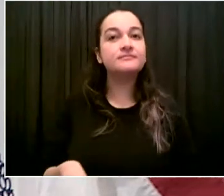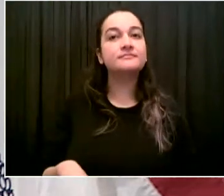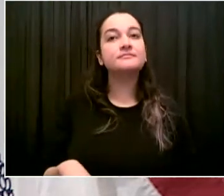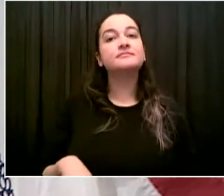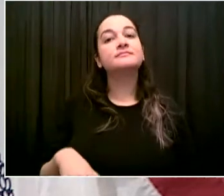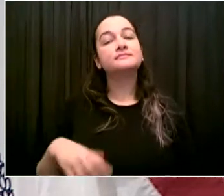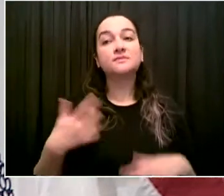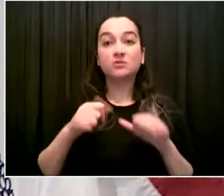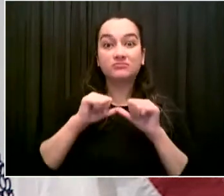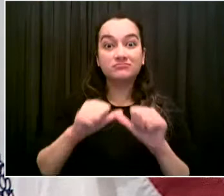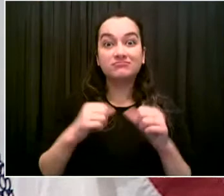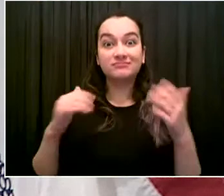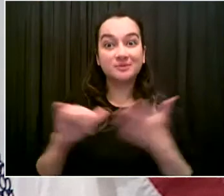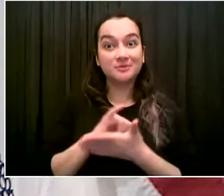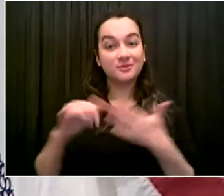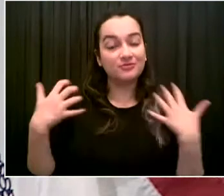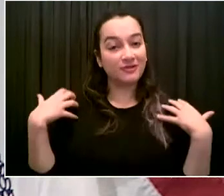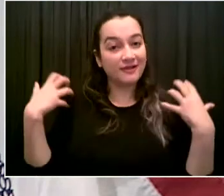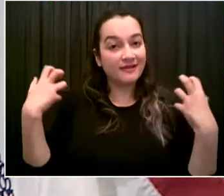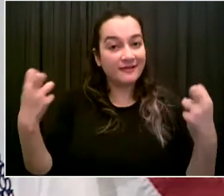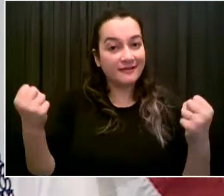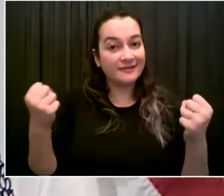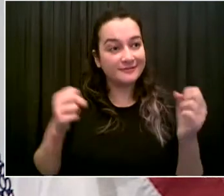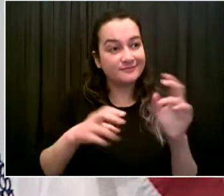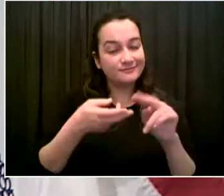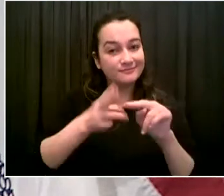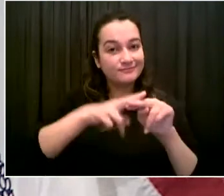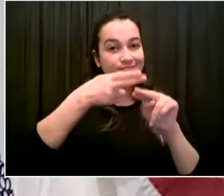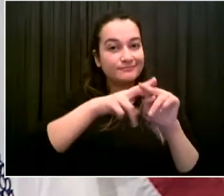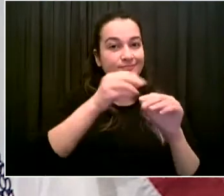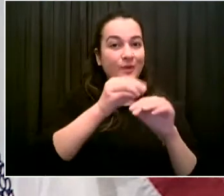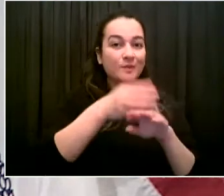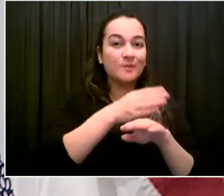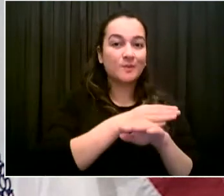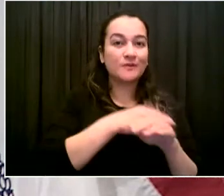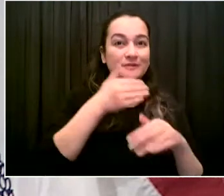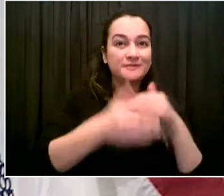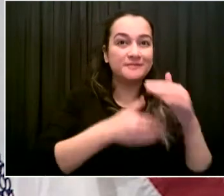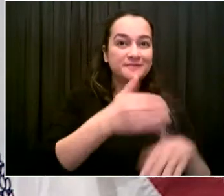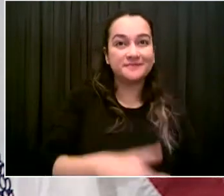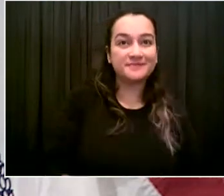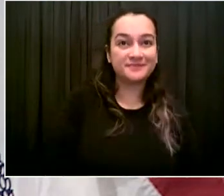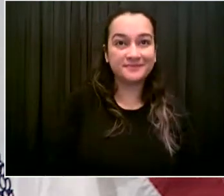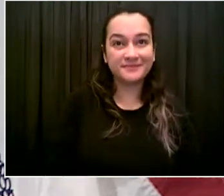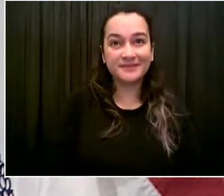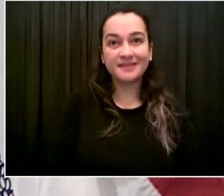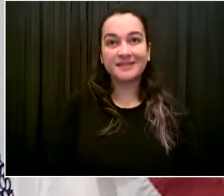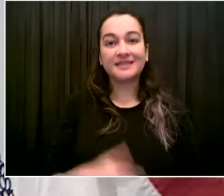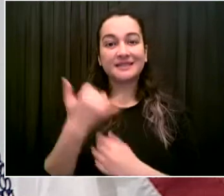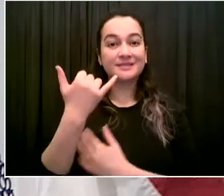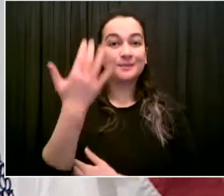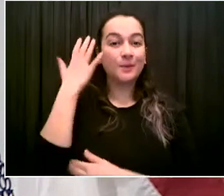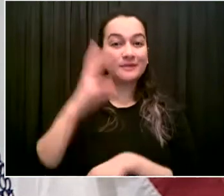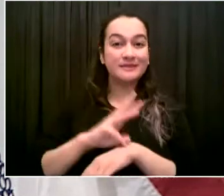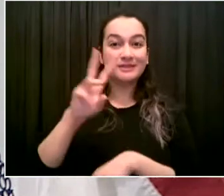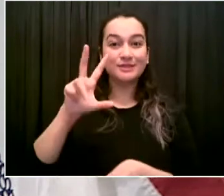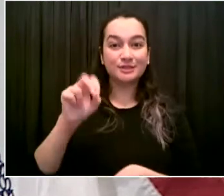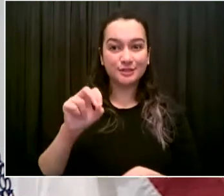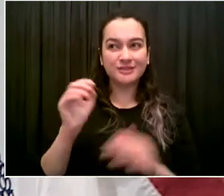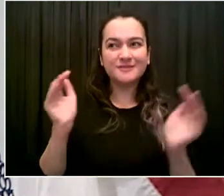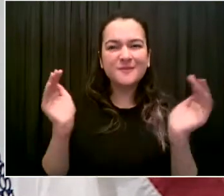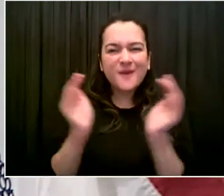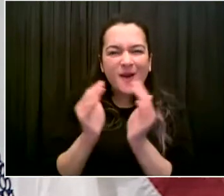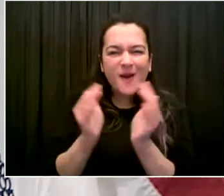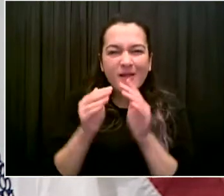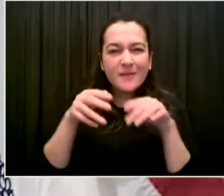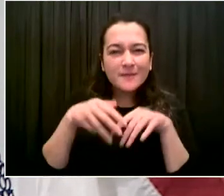there was a great energy this morning also celebrating that extraordinary New York City tradition that is people coming here from all over